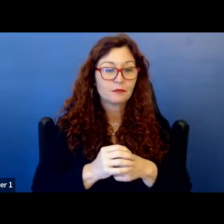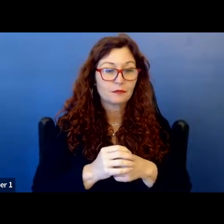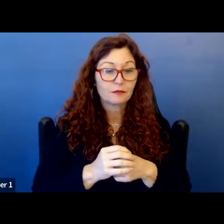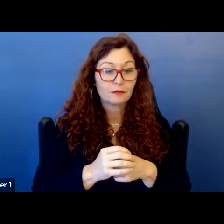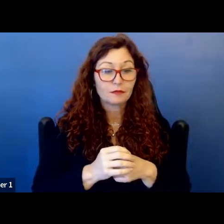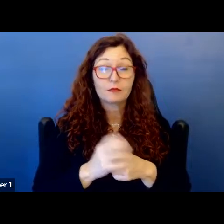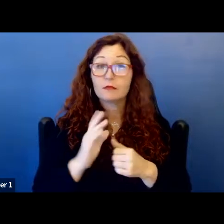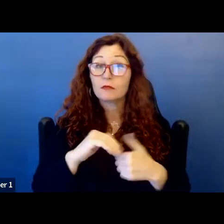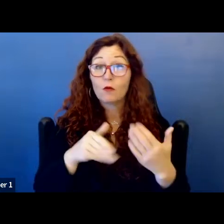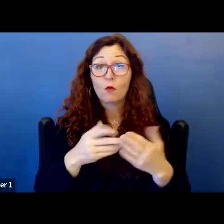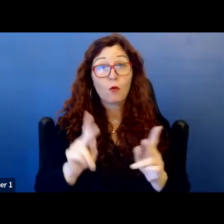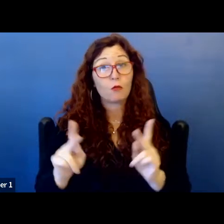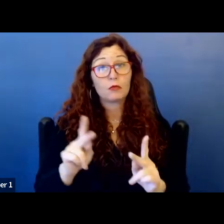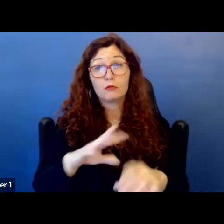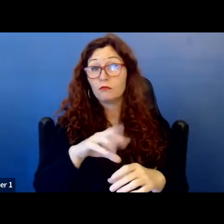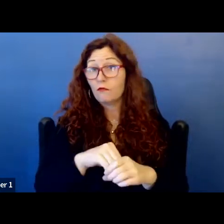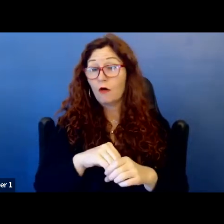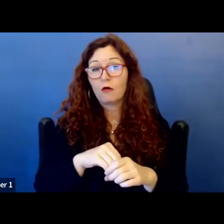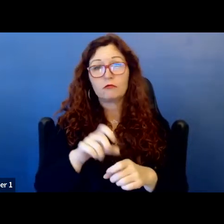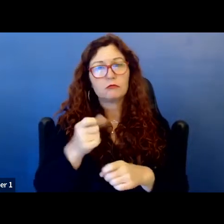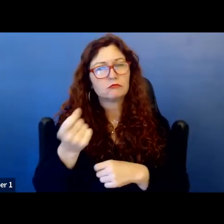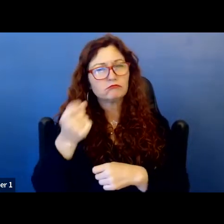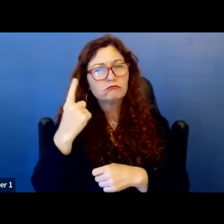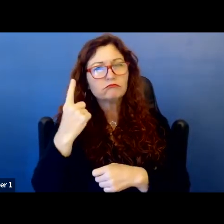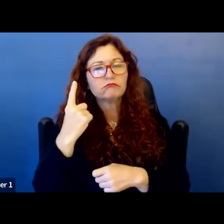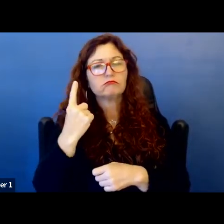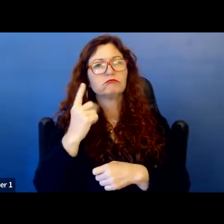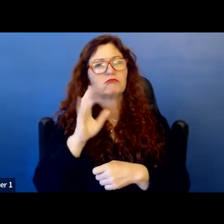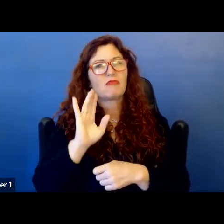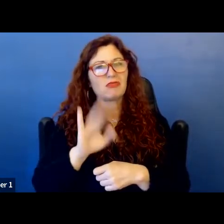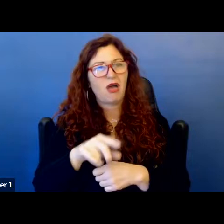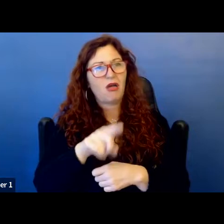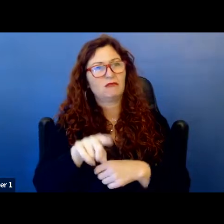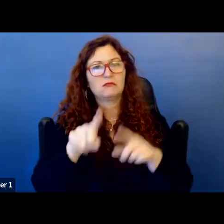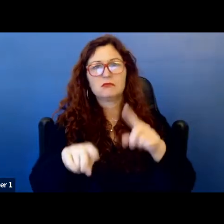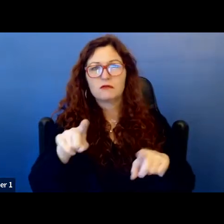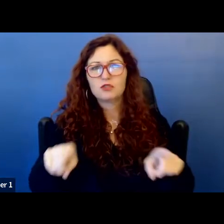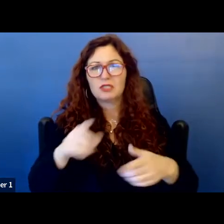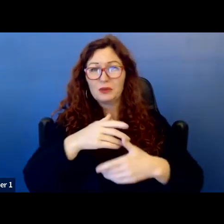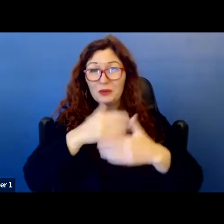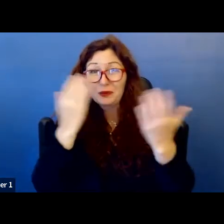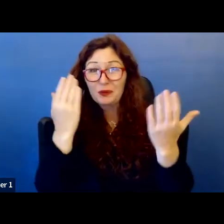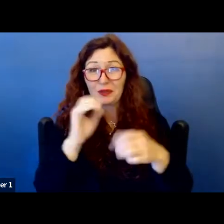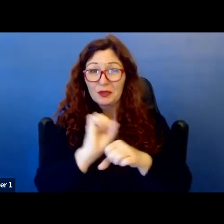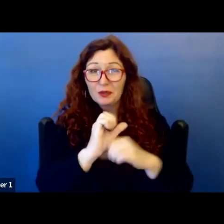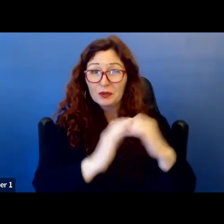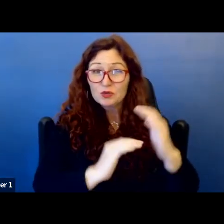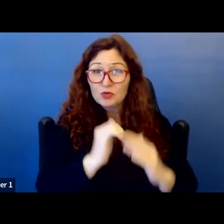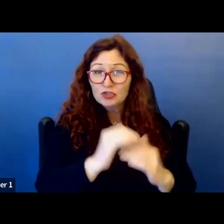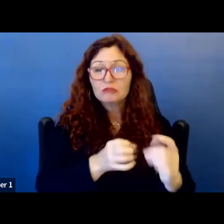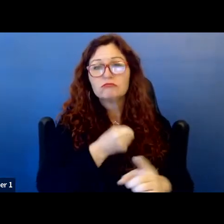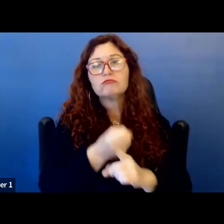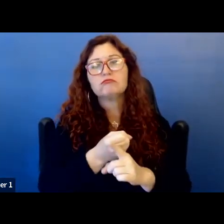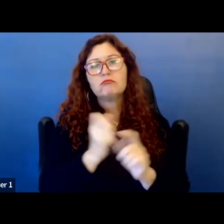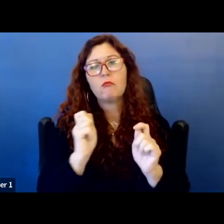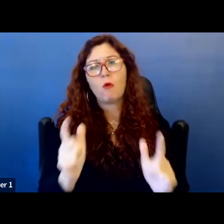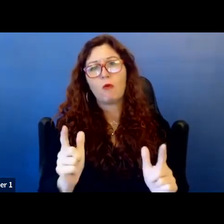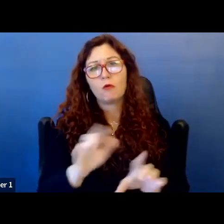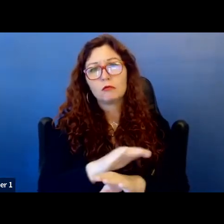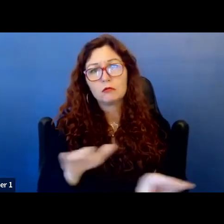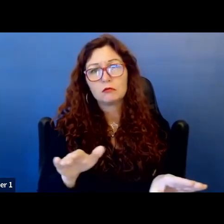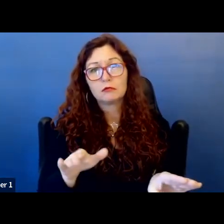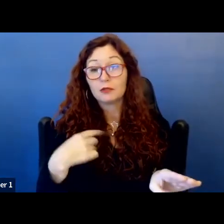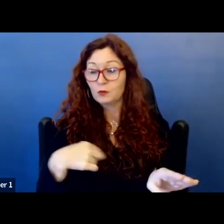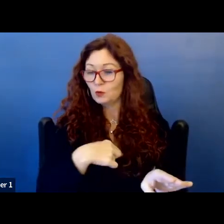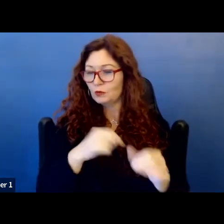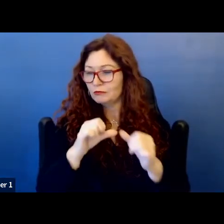stakeholders and the industry from the c-suite to the job site and napster and our 14 affiliates are doing our part we will continue to lead the way